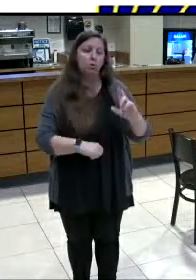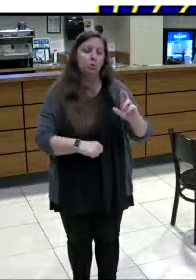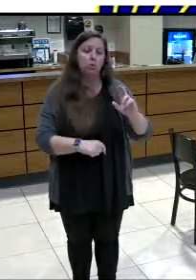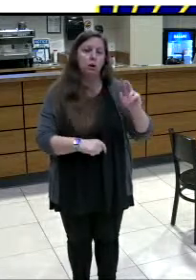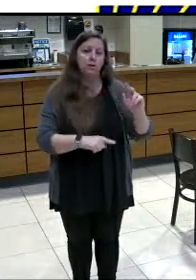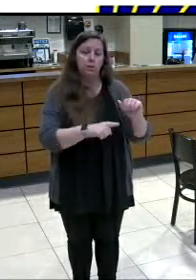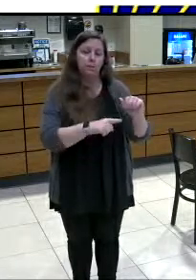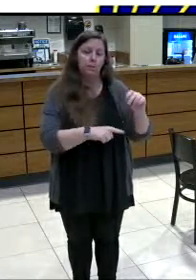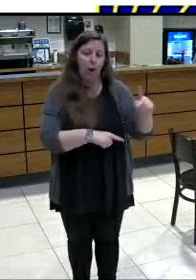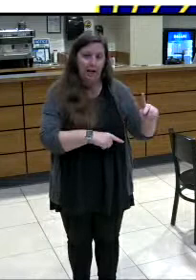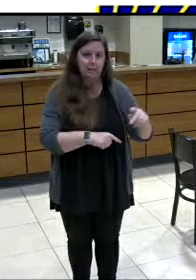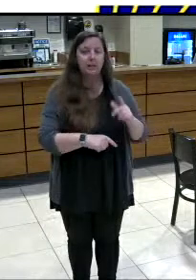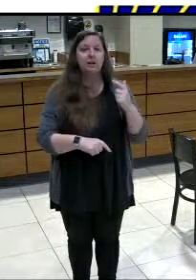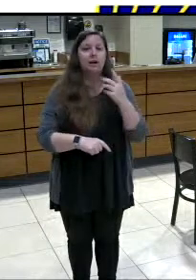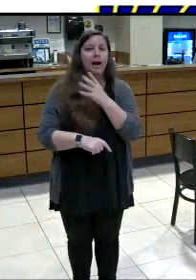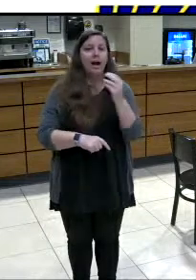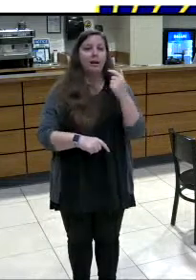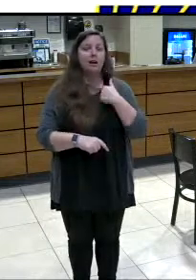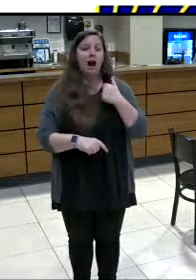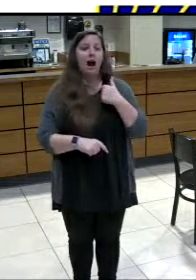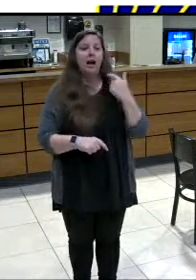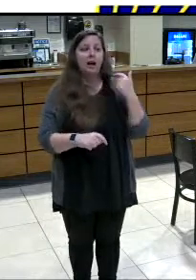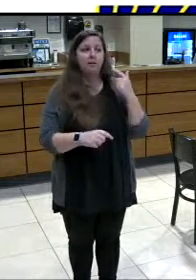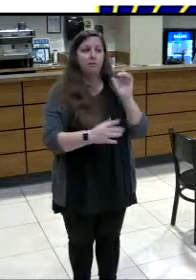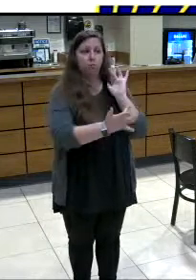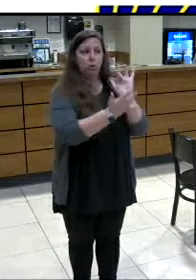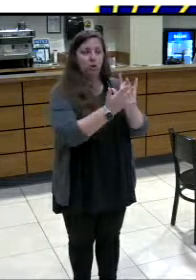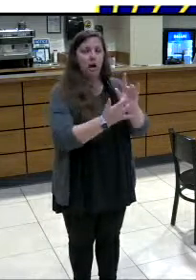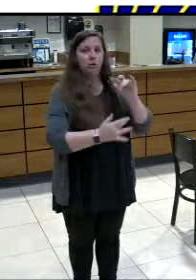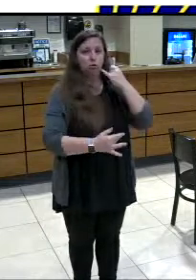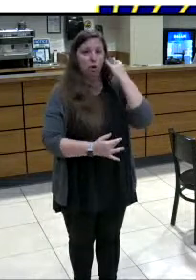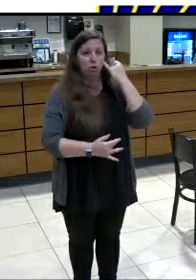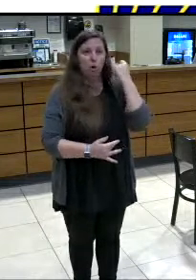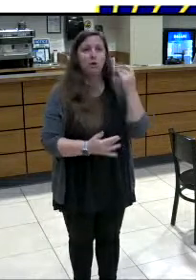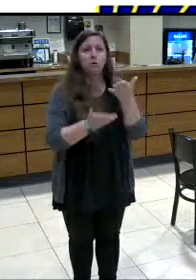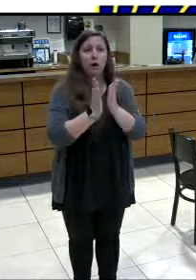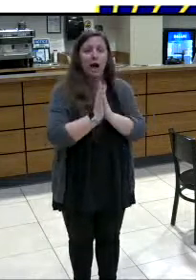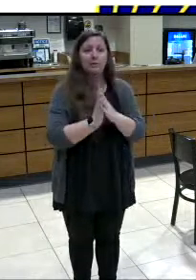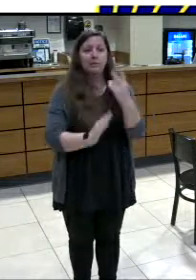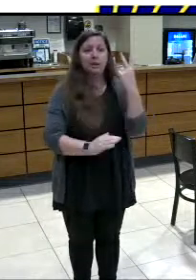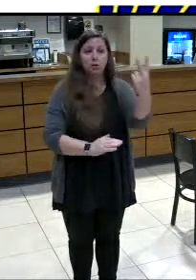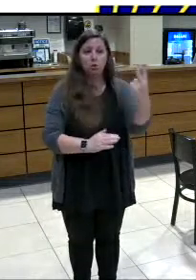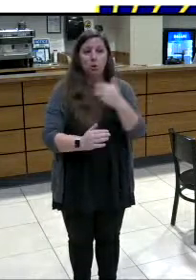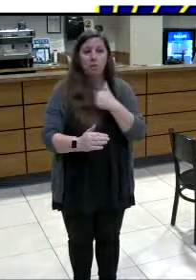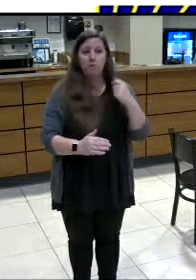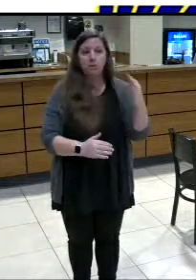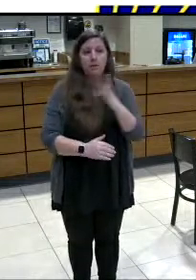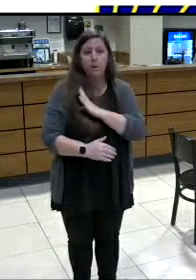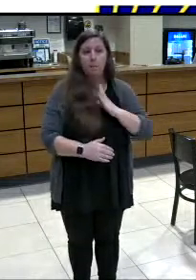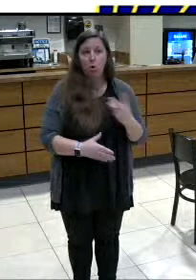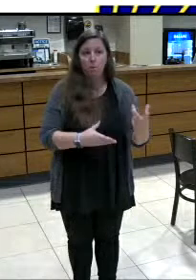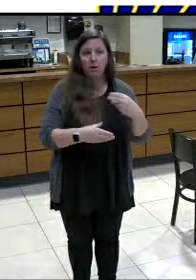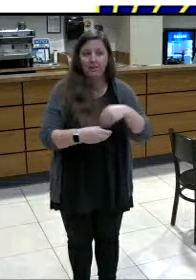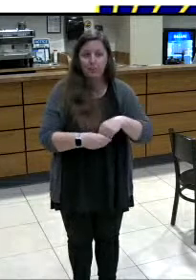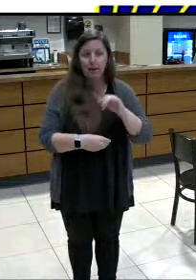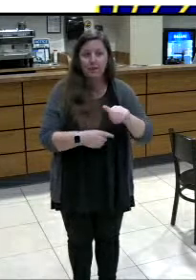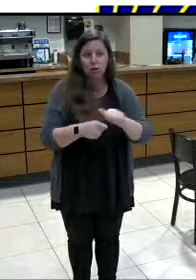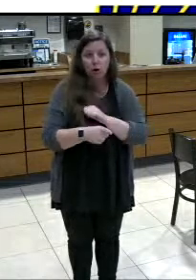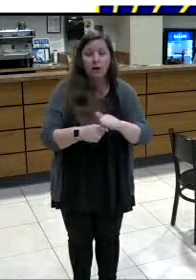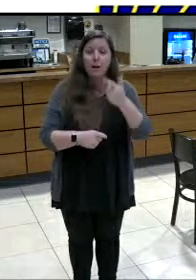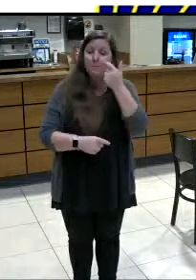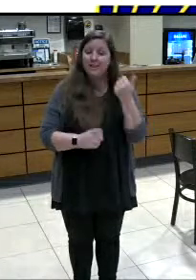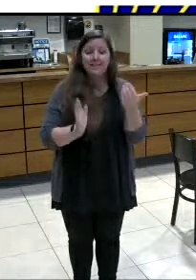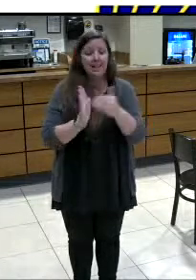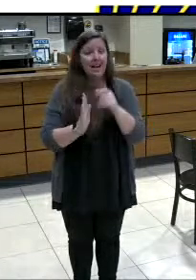out to Dr. Watley to ask that 2 of the members from the board actually participate in that training with us. Because again, if we're going to make a positive